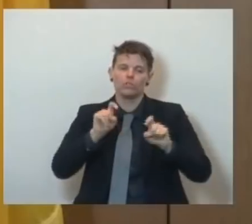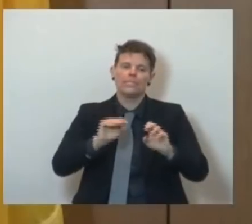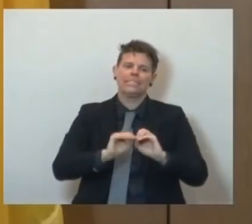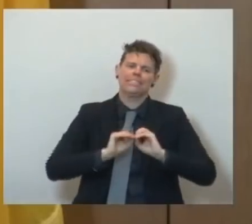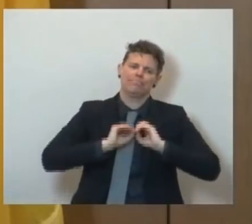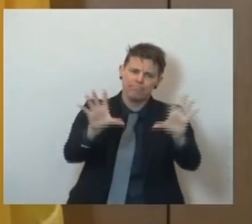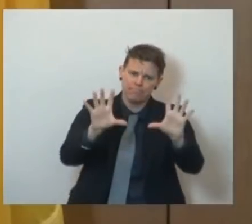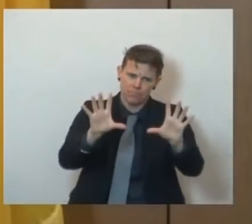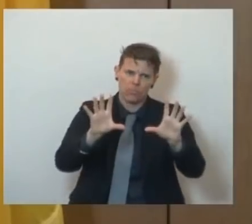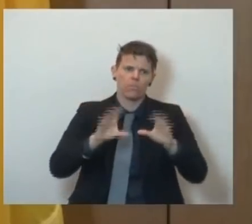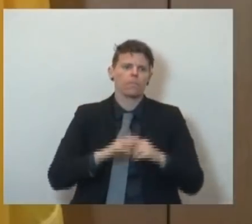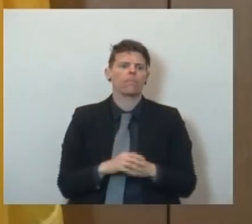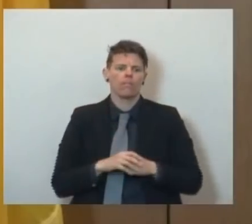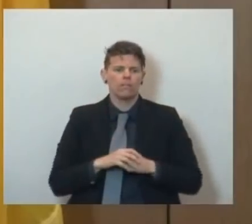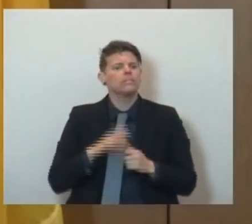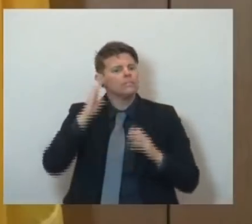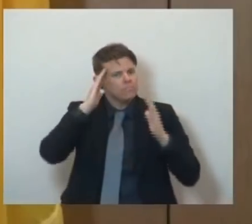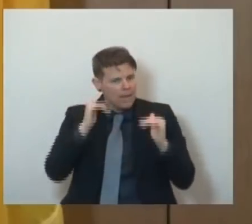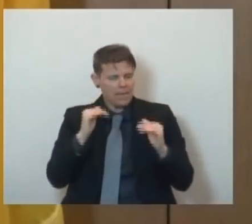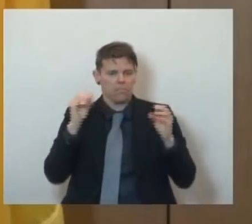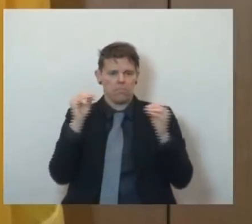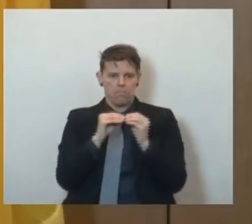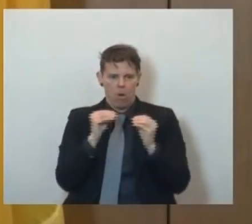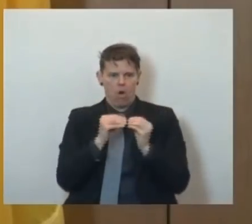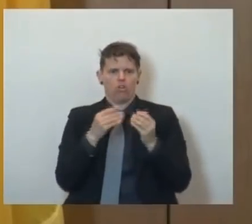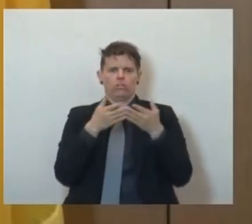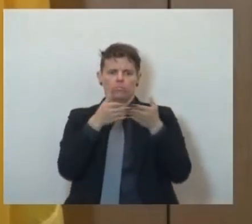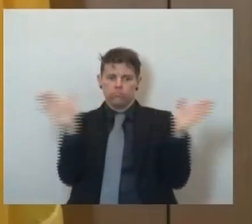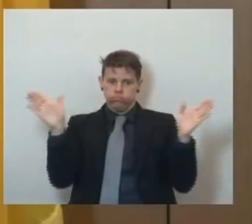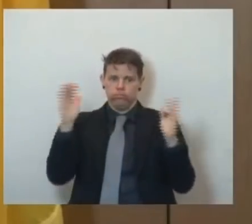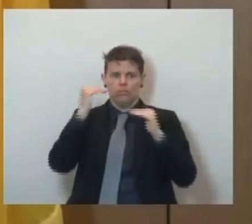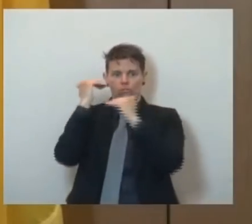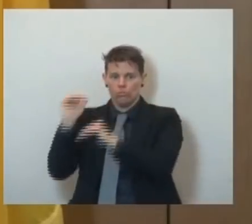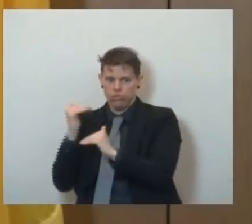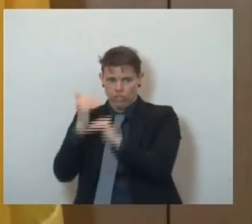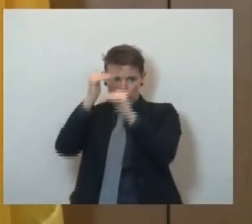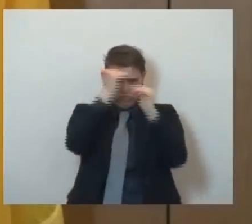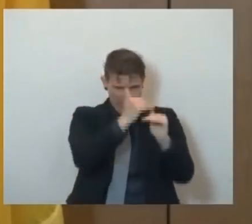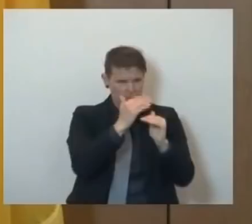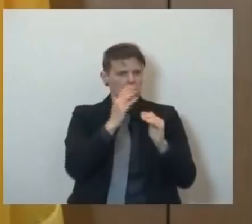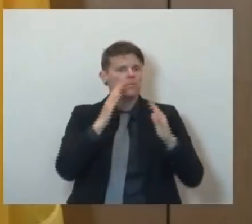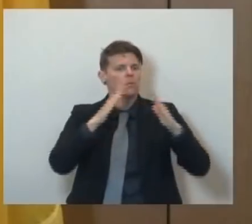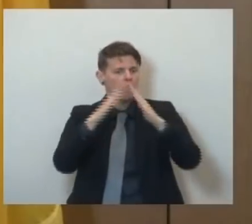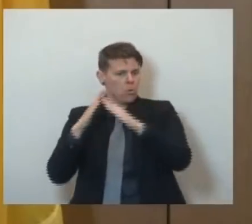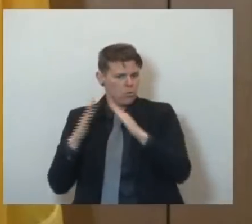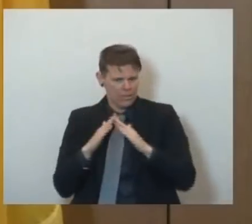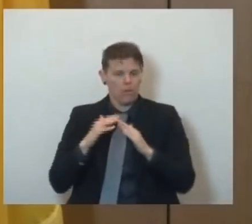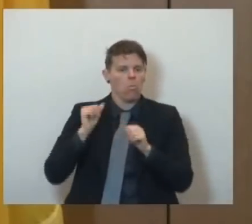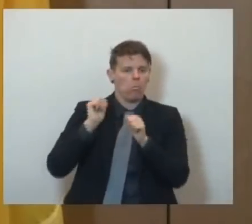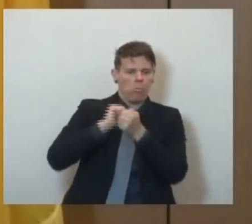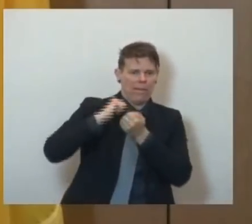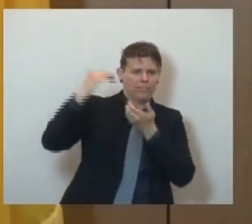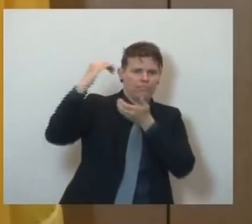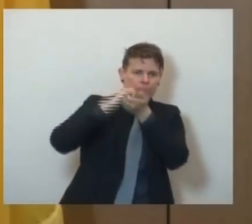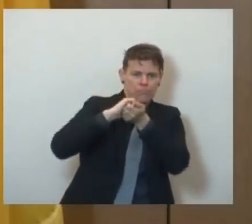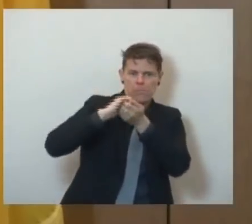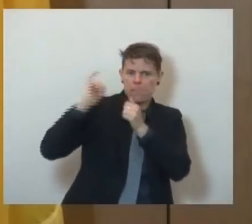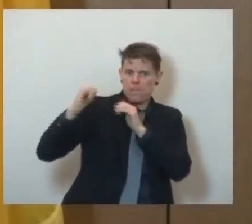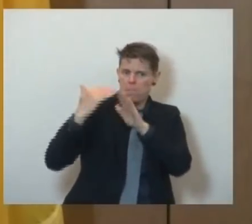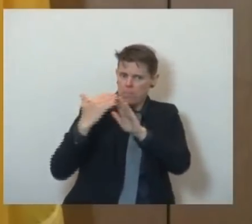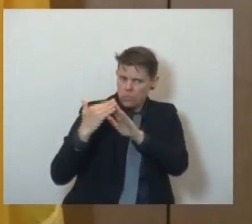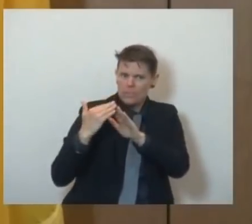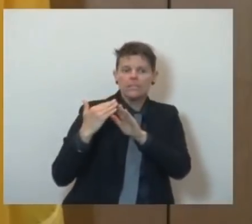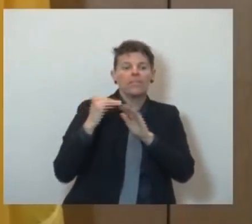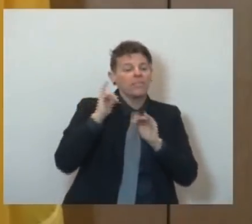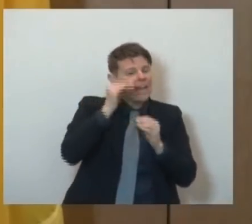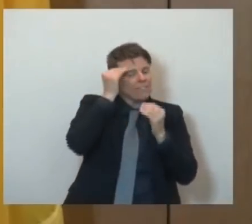be broader restrictions in some communities in a full partnership with those communities, and those details are being worked out right